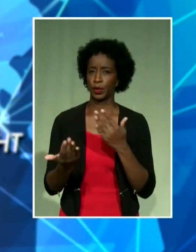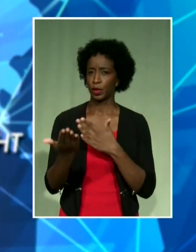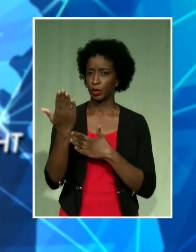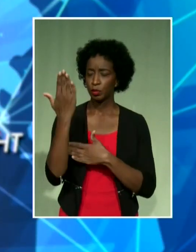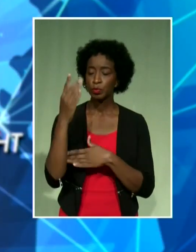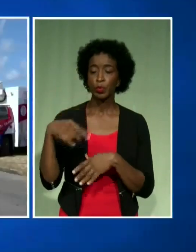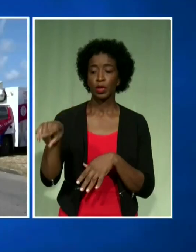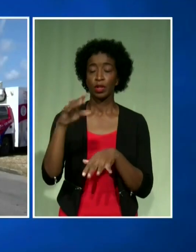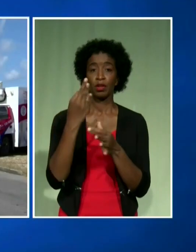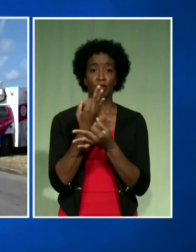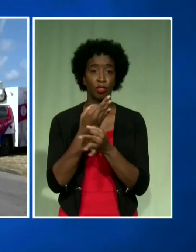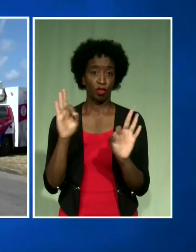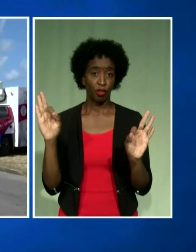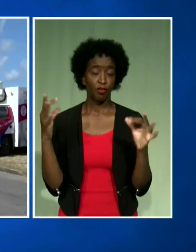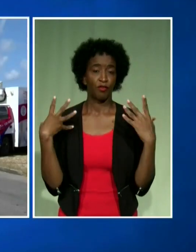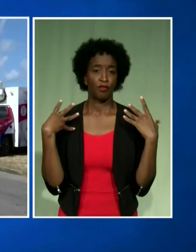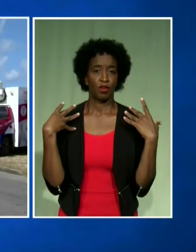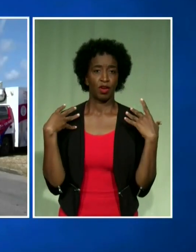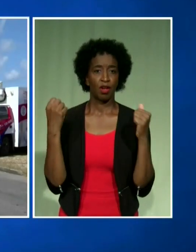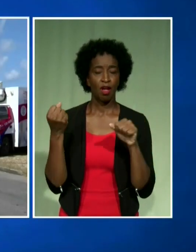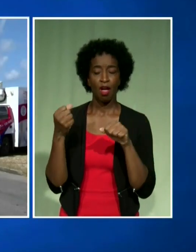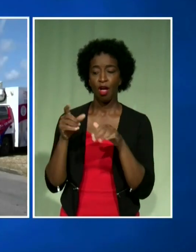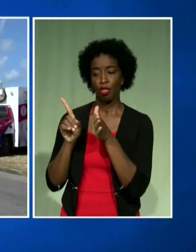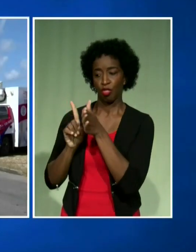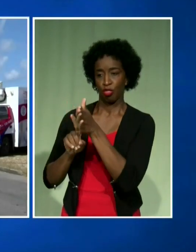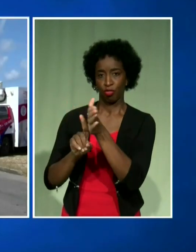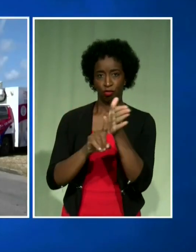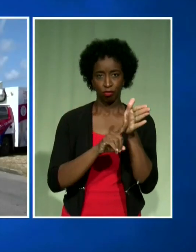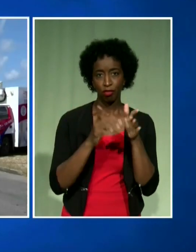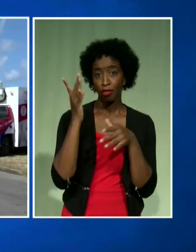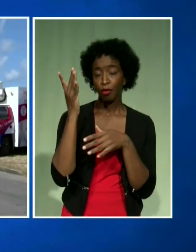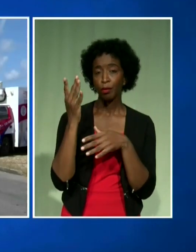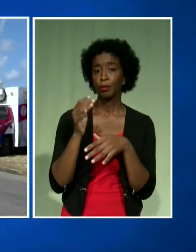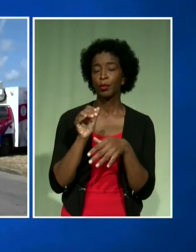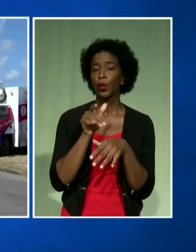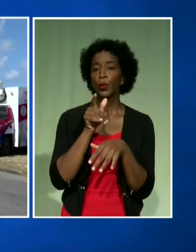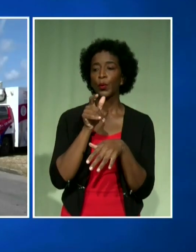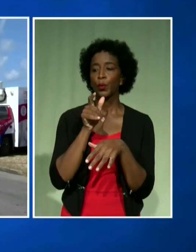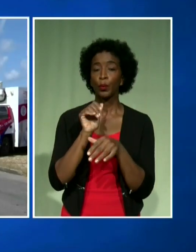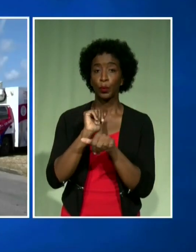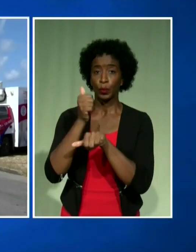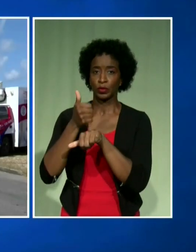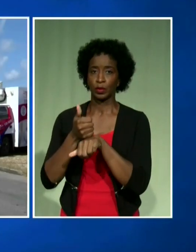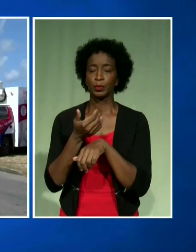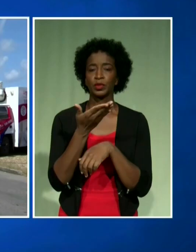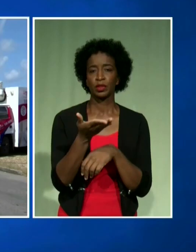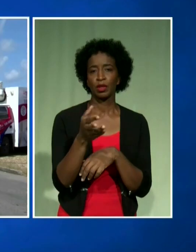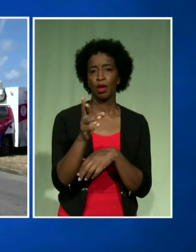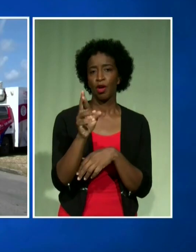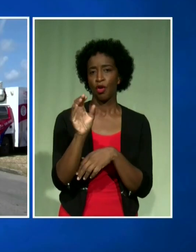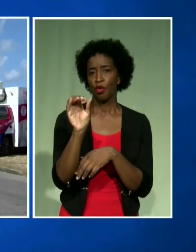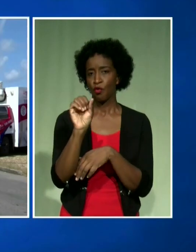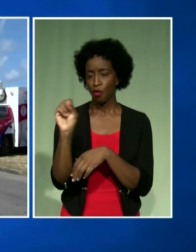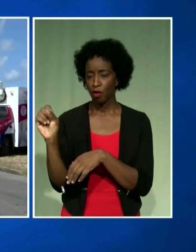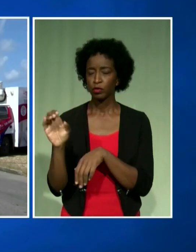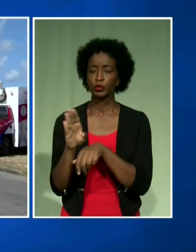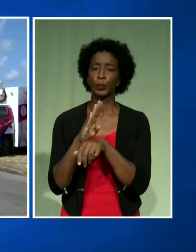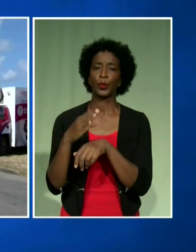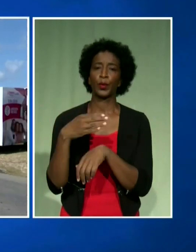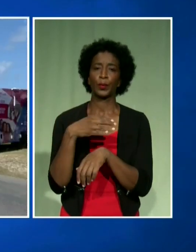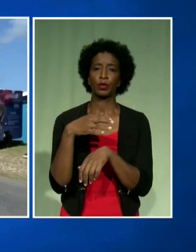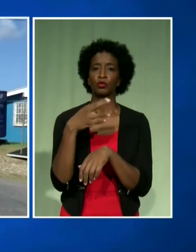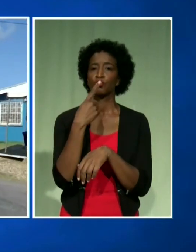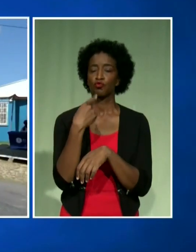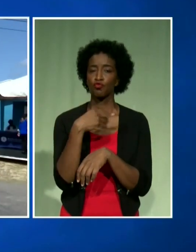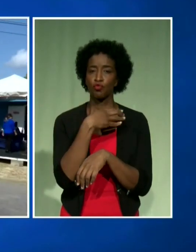health checks and assessments, compliments of the Ross University School of Medicine, the Barbados Red Cross, and Urgent Care Mobile. They teamed up